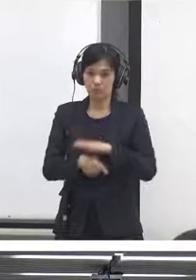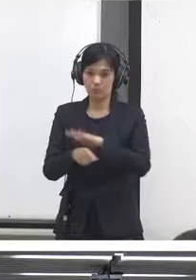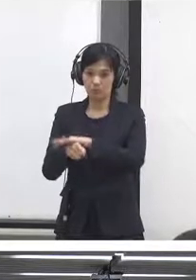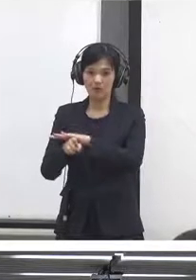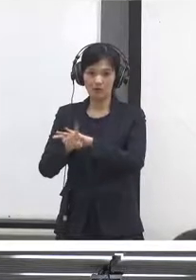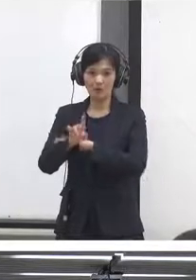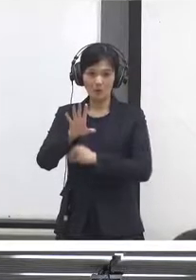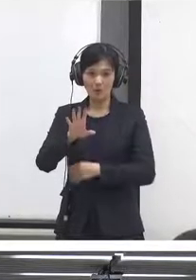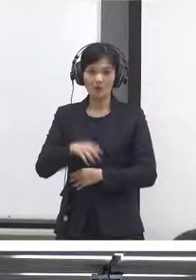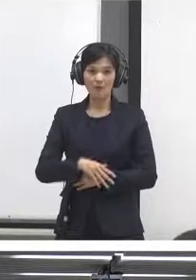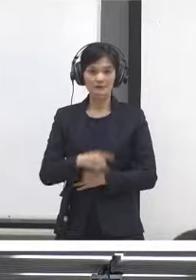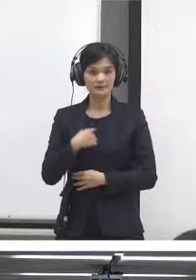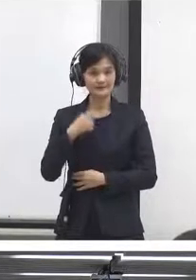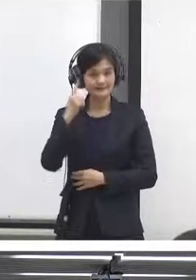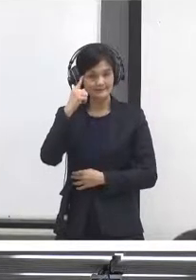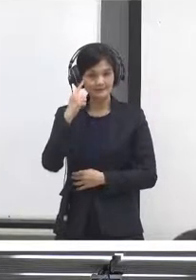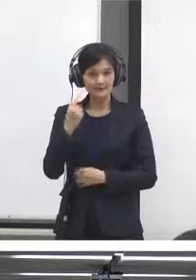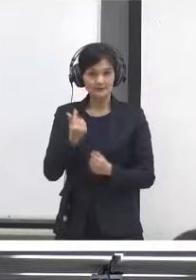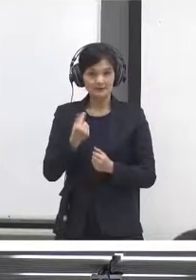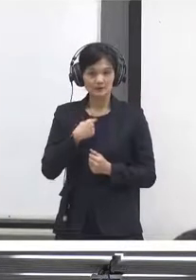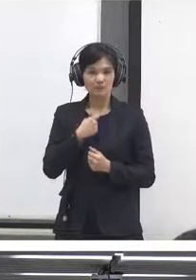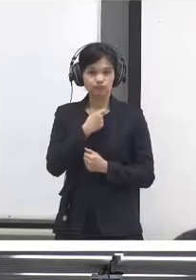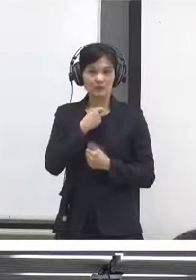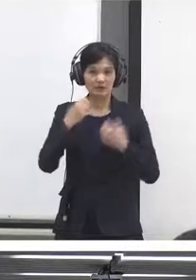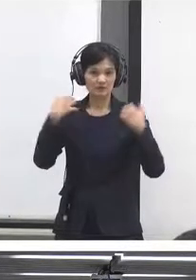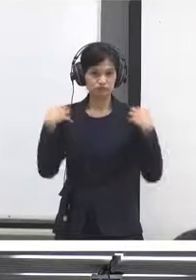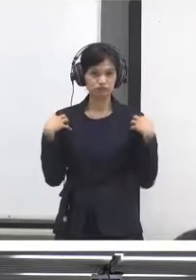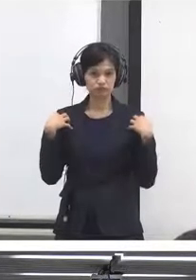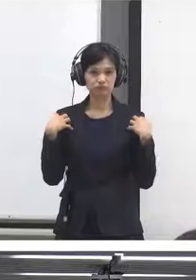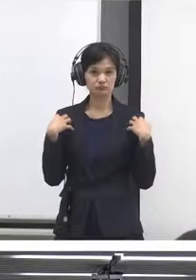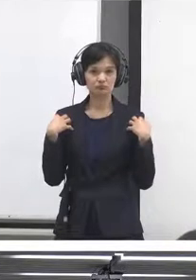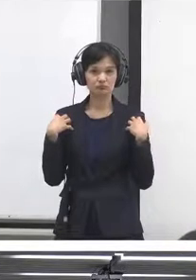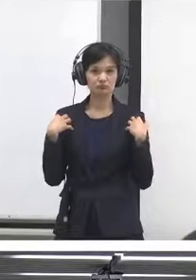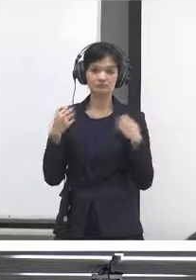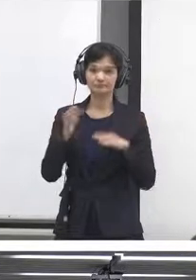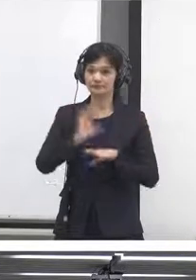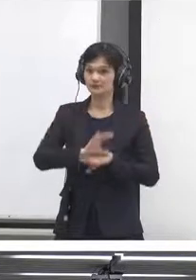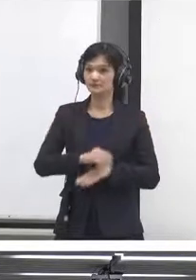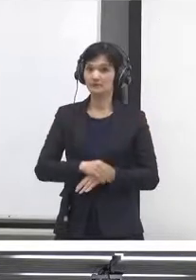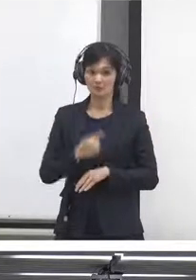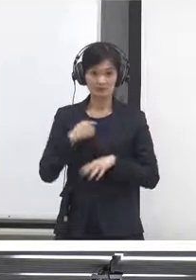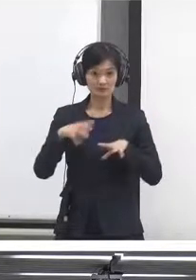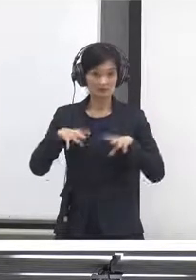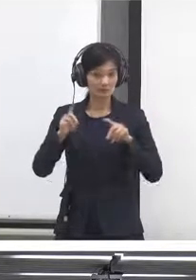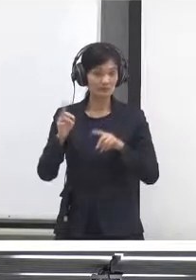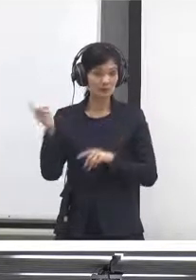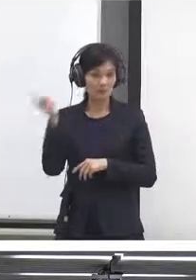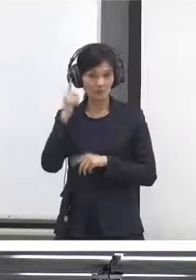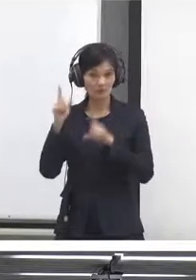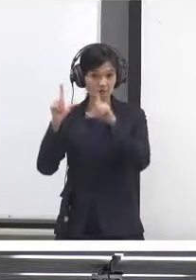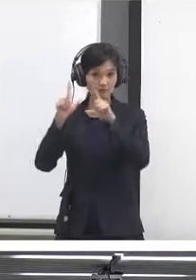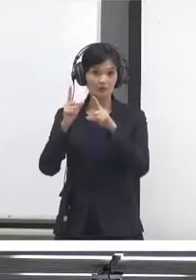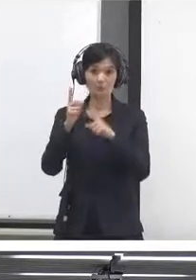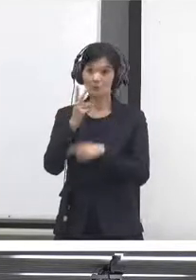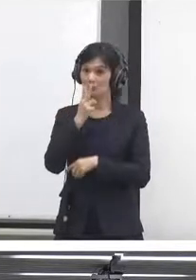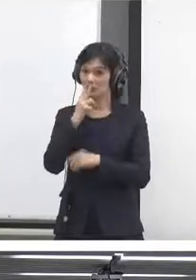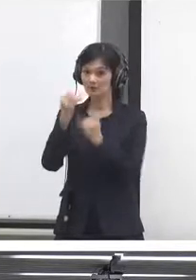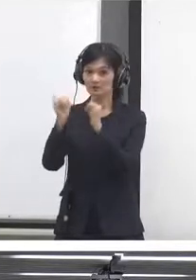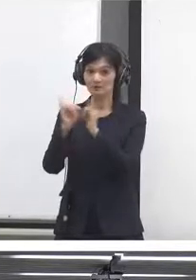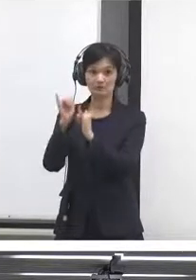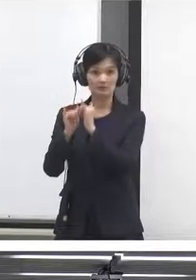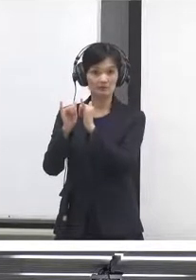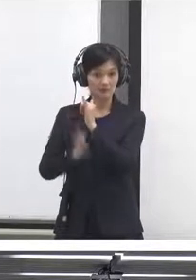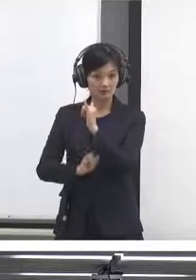I heard the Herstory first started in FTO, Facing the Ocean, Okinawa in June